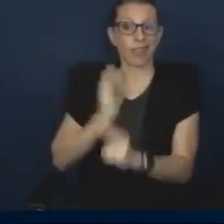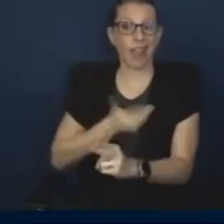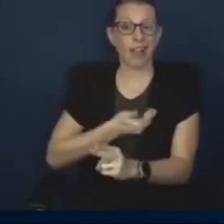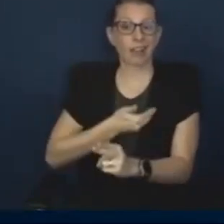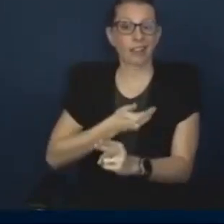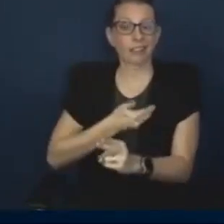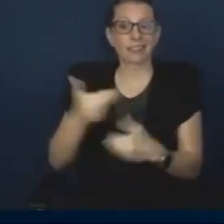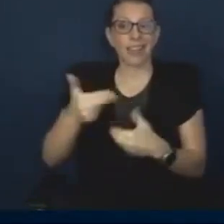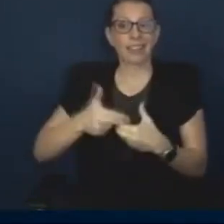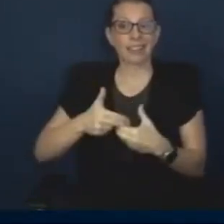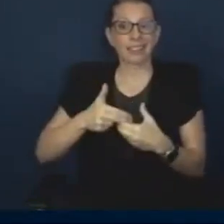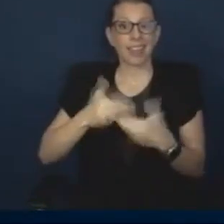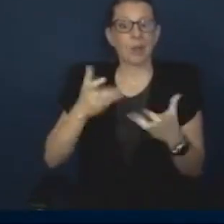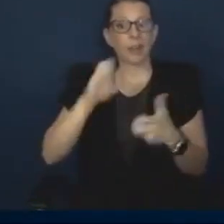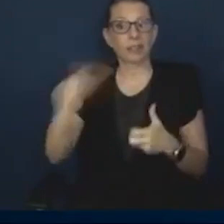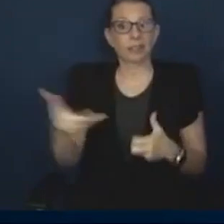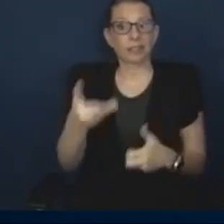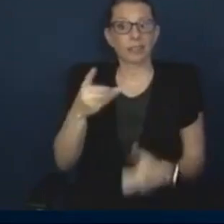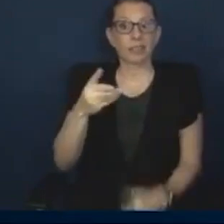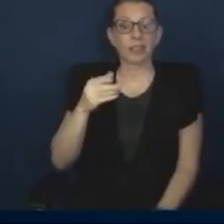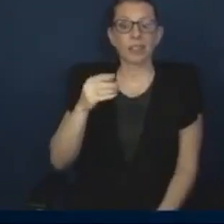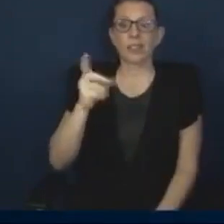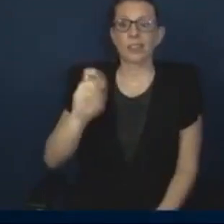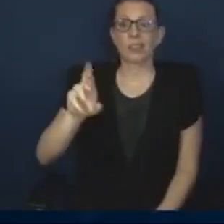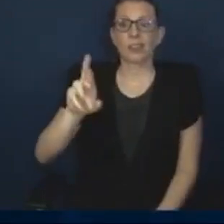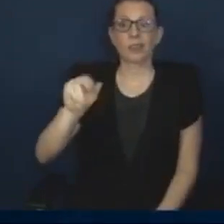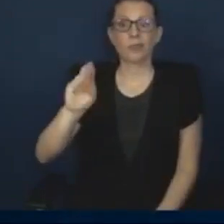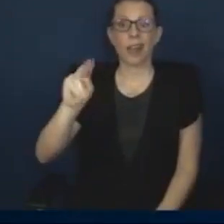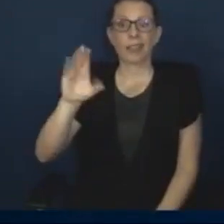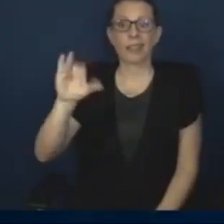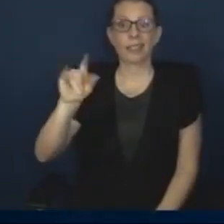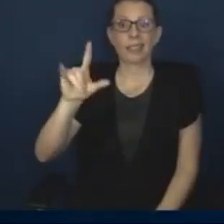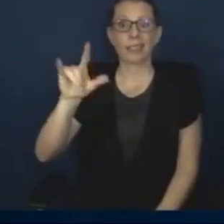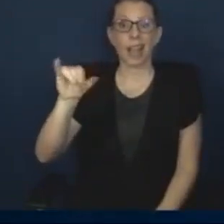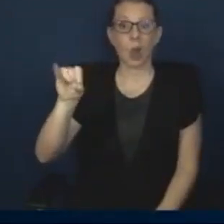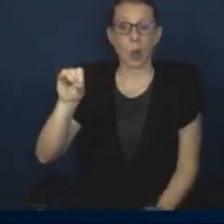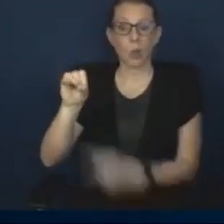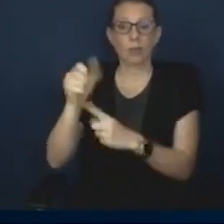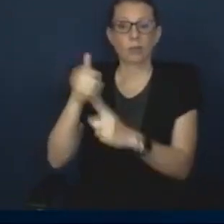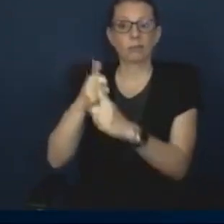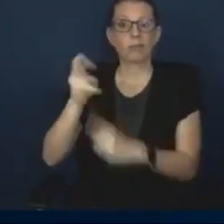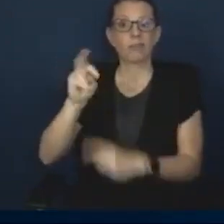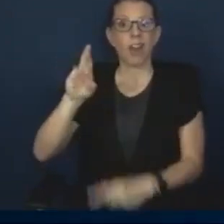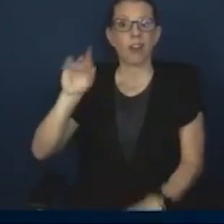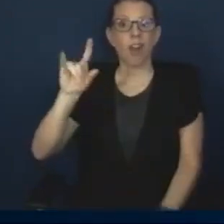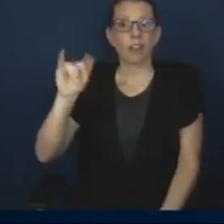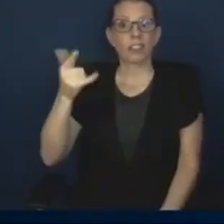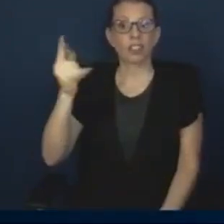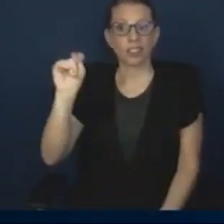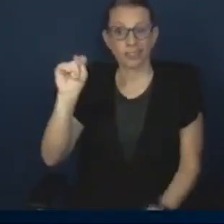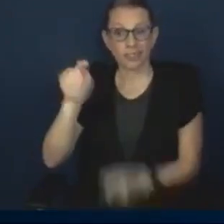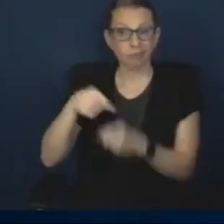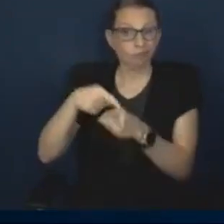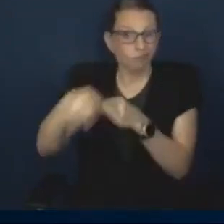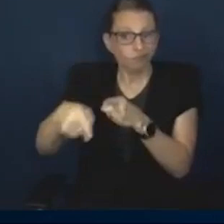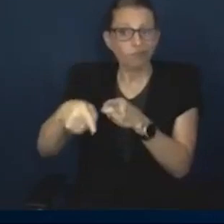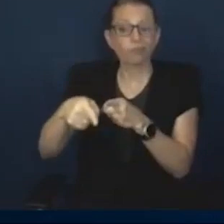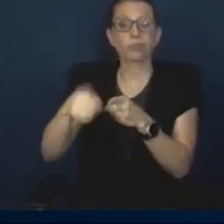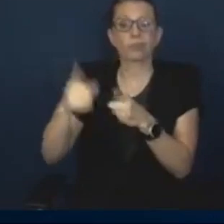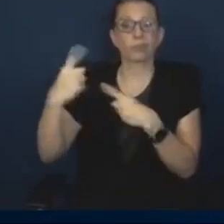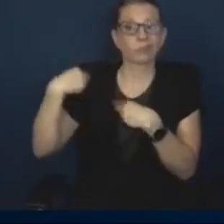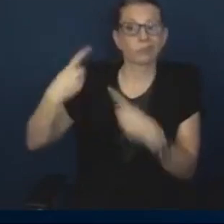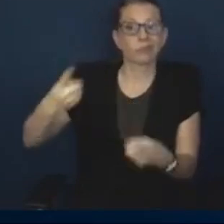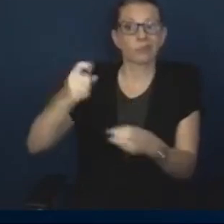introduce Dr. Vincent Racaniello. He's a virologist and has spent his whole career working on viruses, particularly